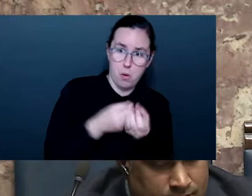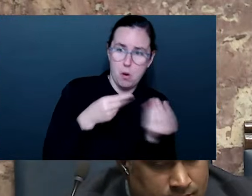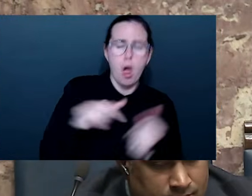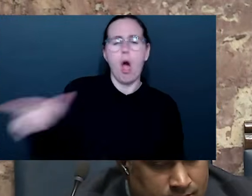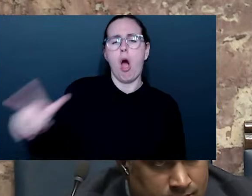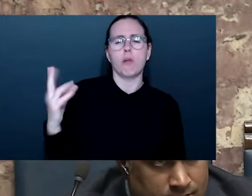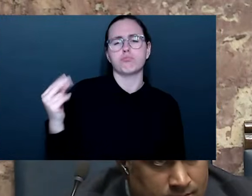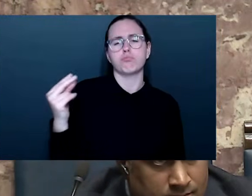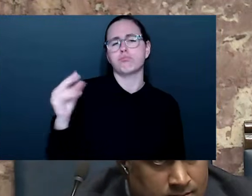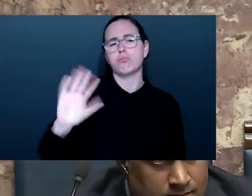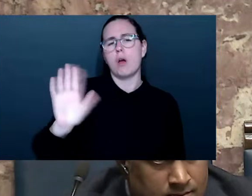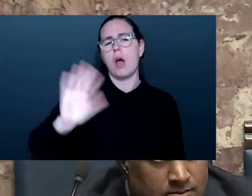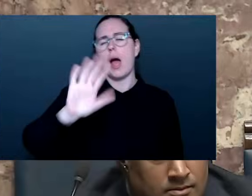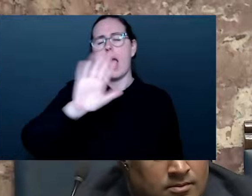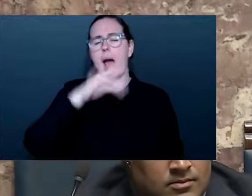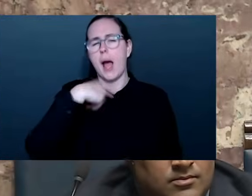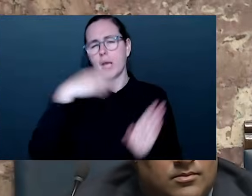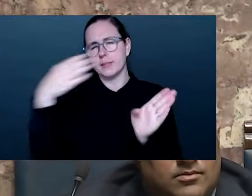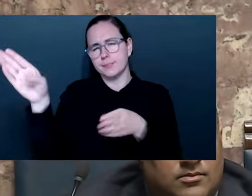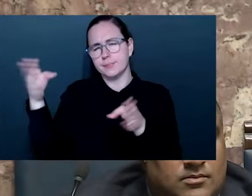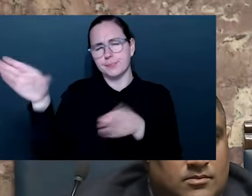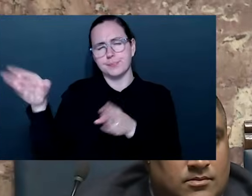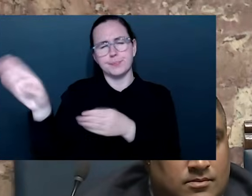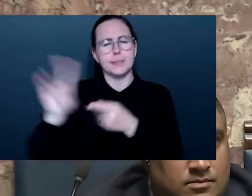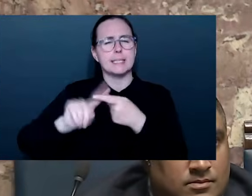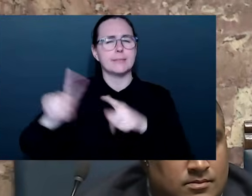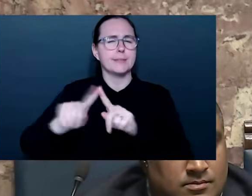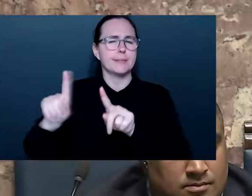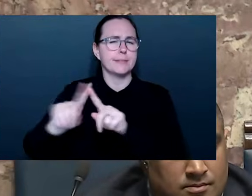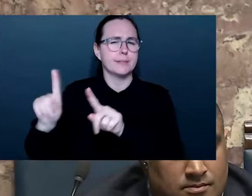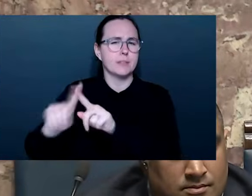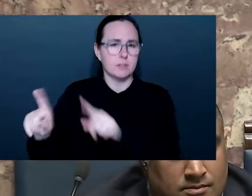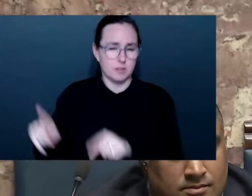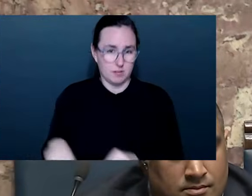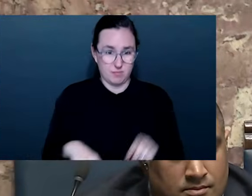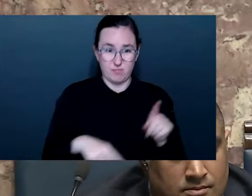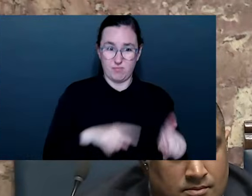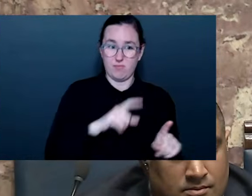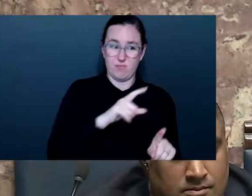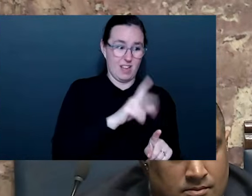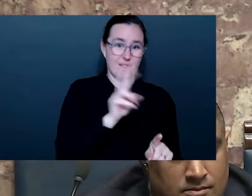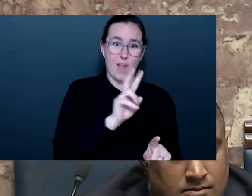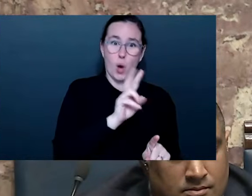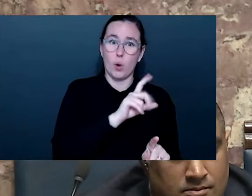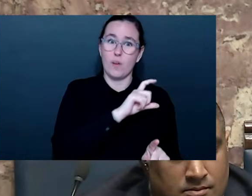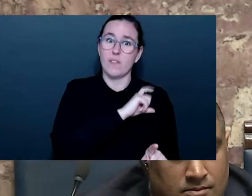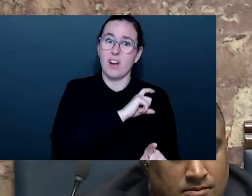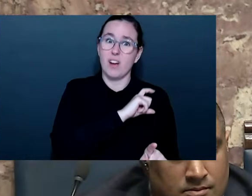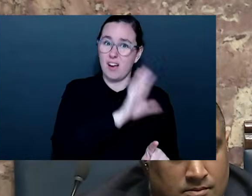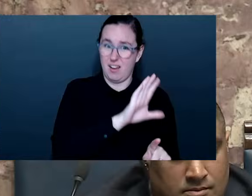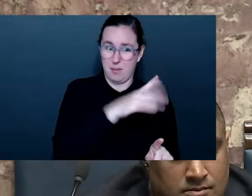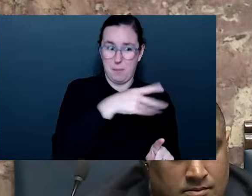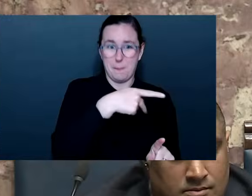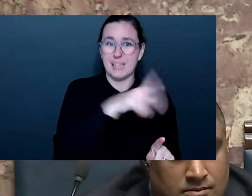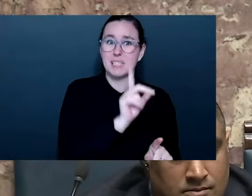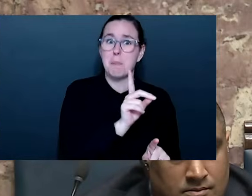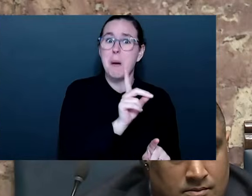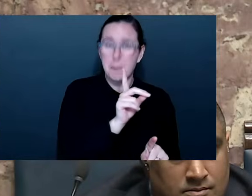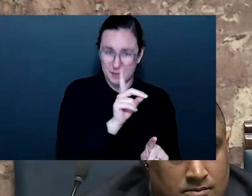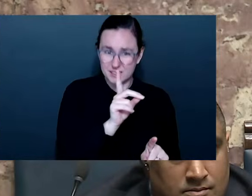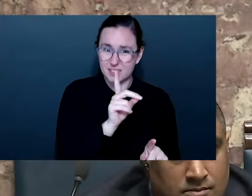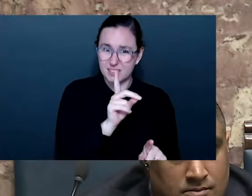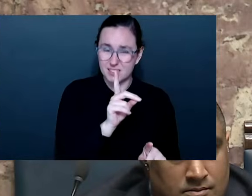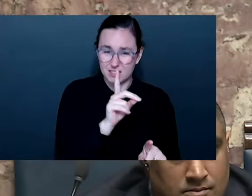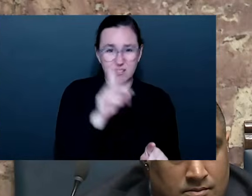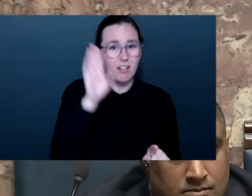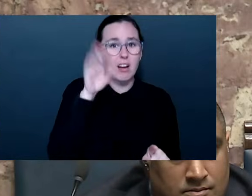to cover even more provincial responsibilities. $8 million a year to strengthen their crisis response services in that